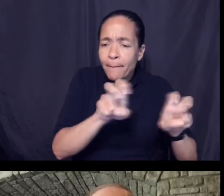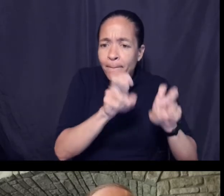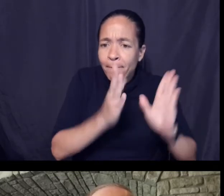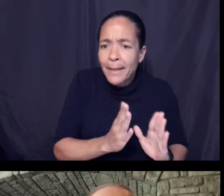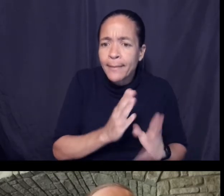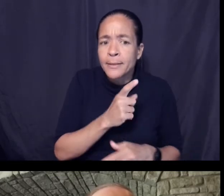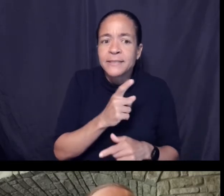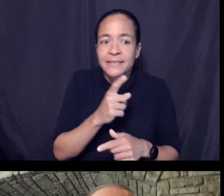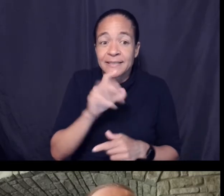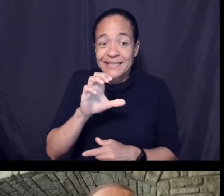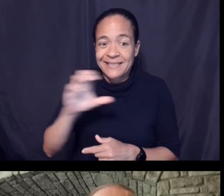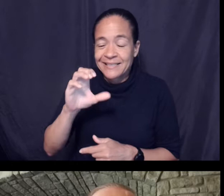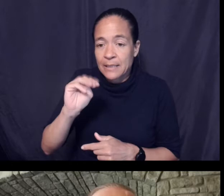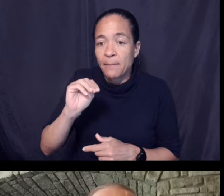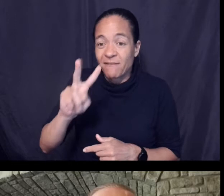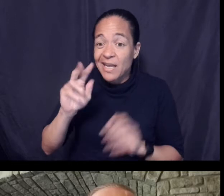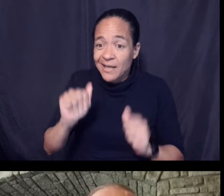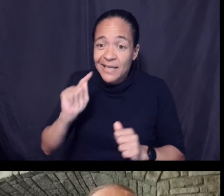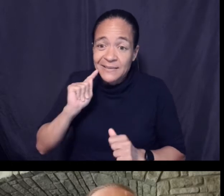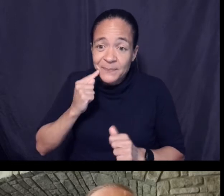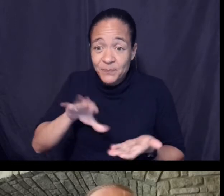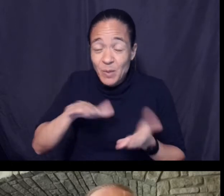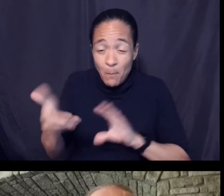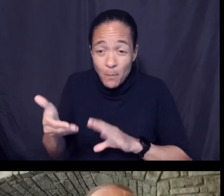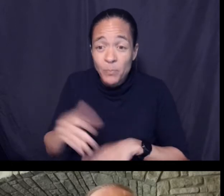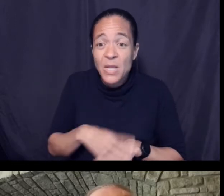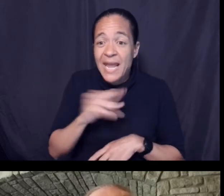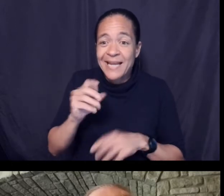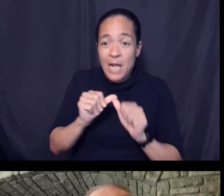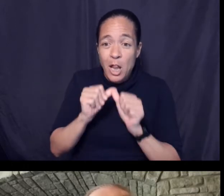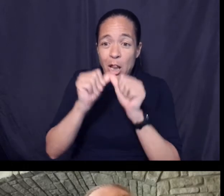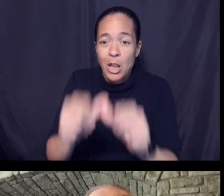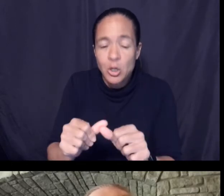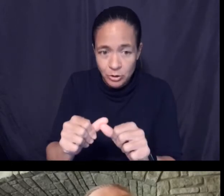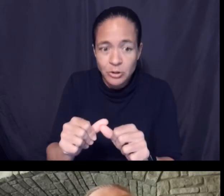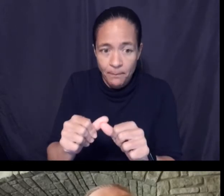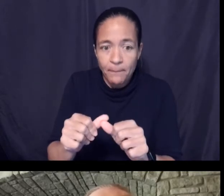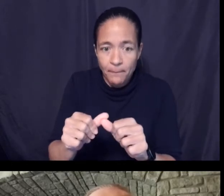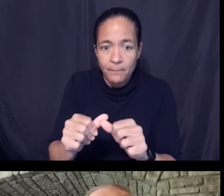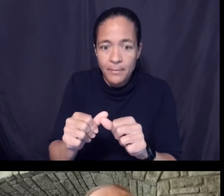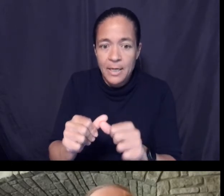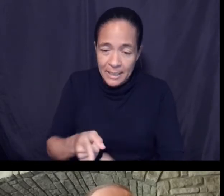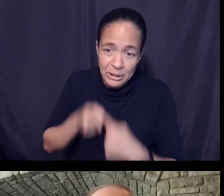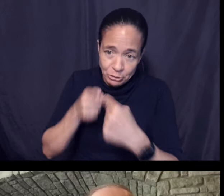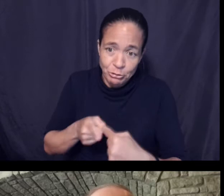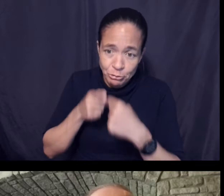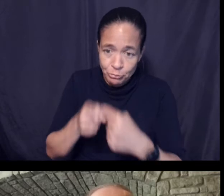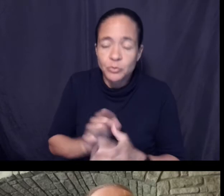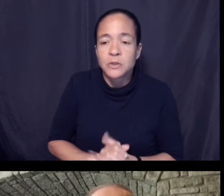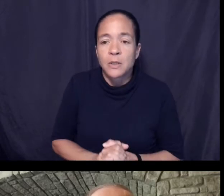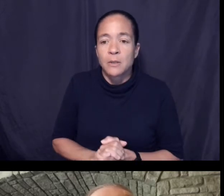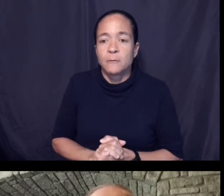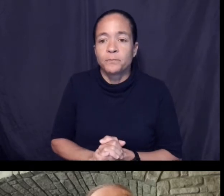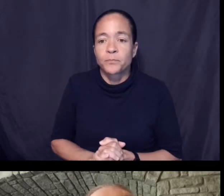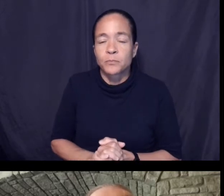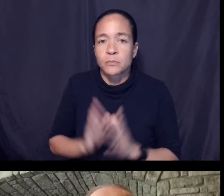CMV results in significant morbidity, mortality, and certainly long-term sequelae. Sensory neural